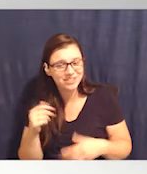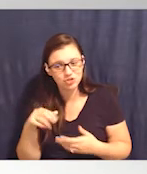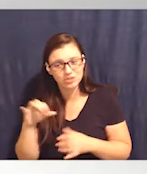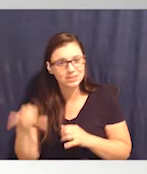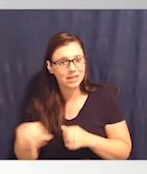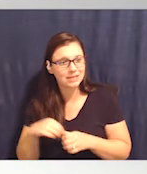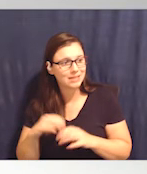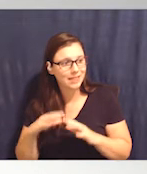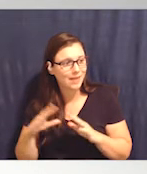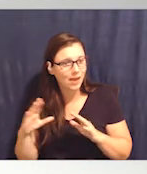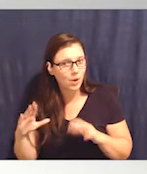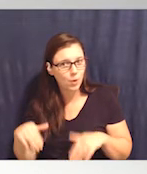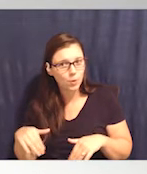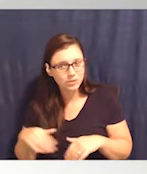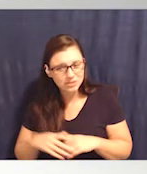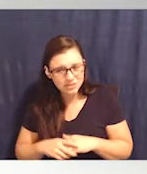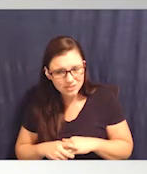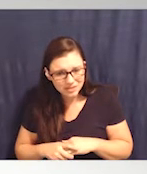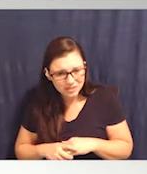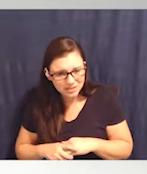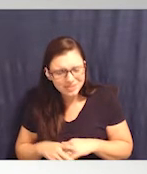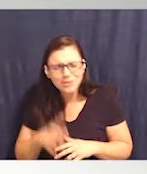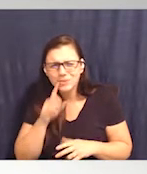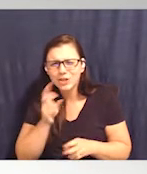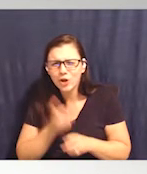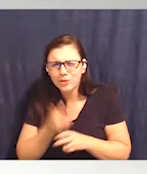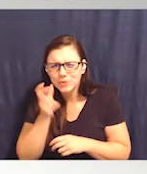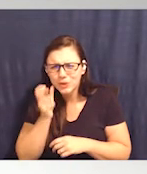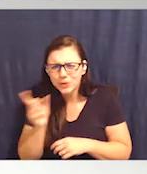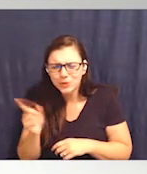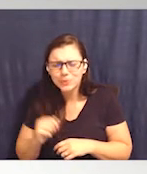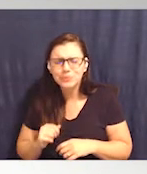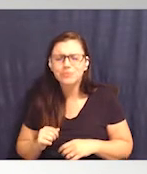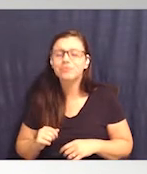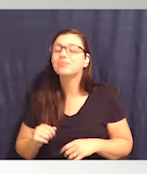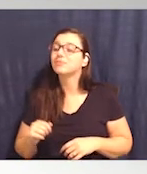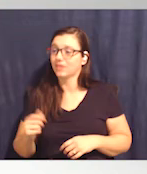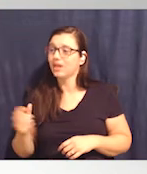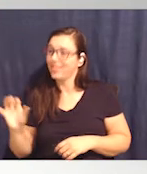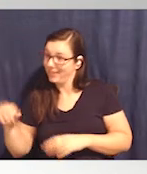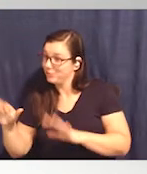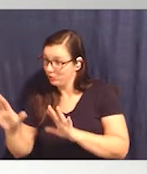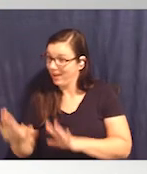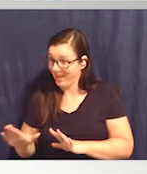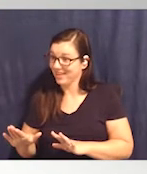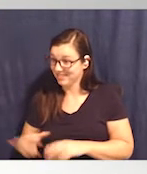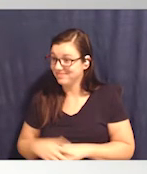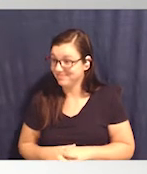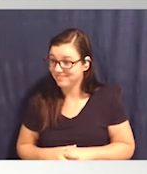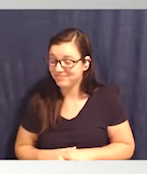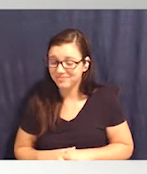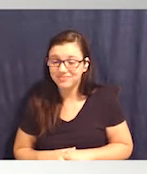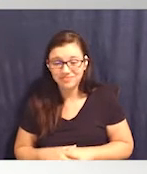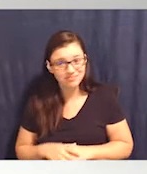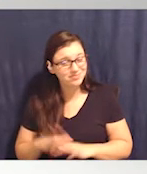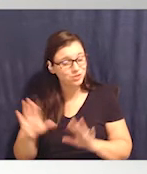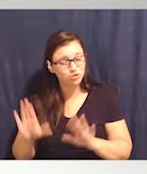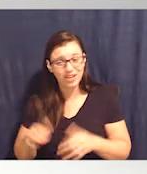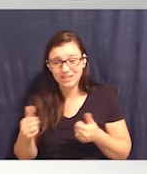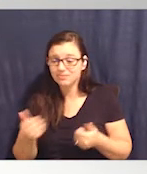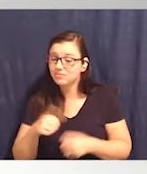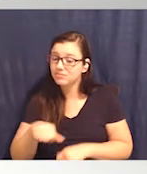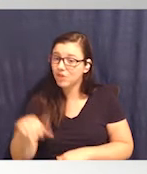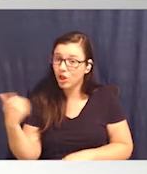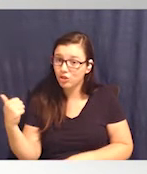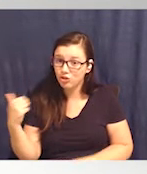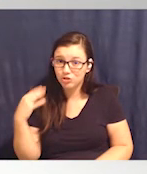of her. Well, that's great, you know? That's great. Anybody else had been at that age yet,